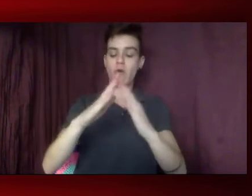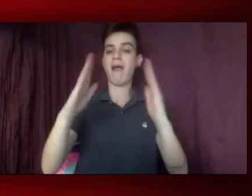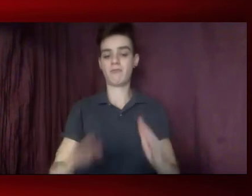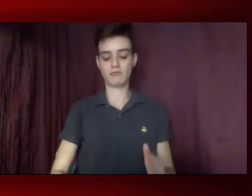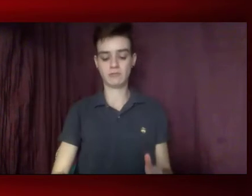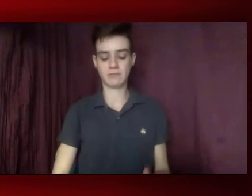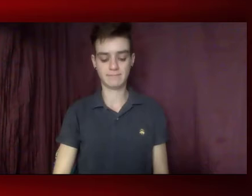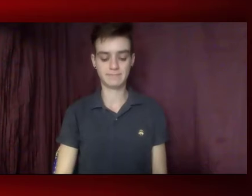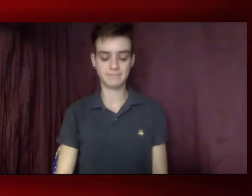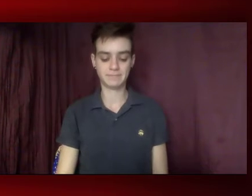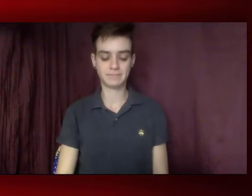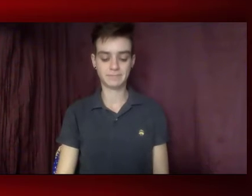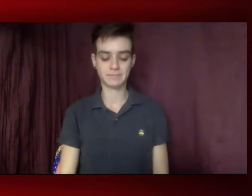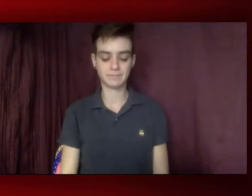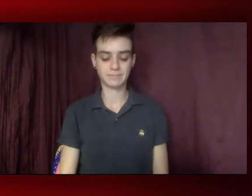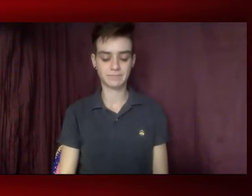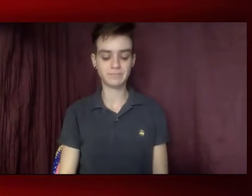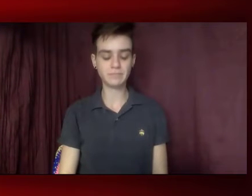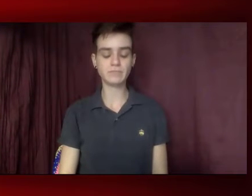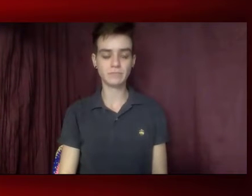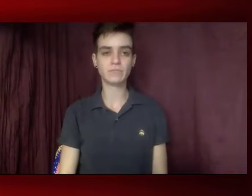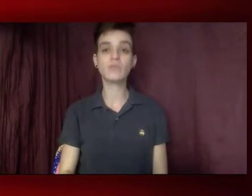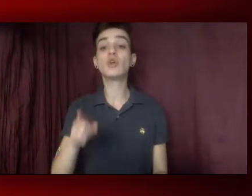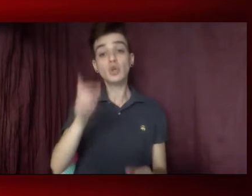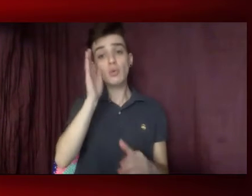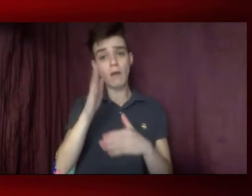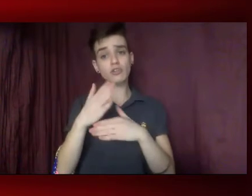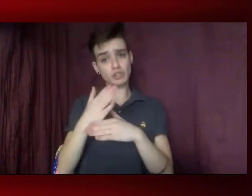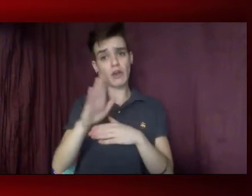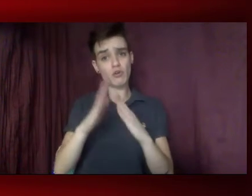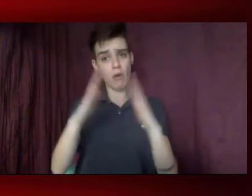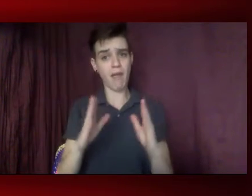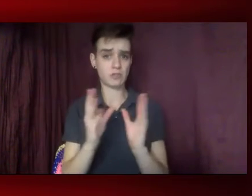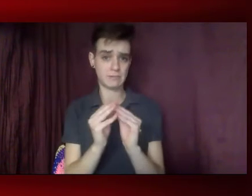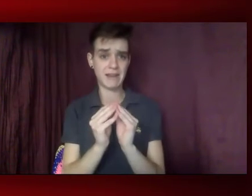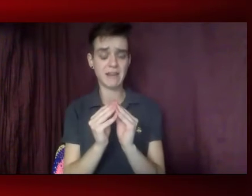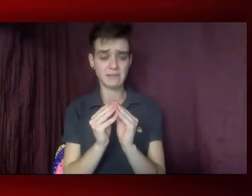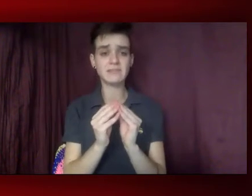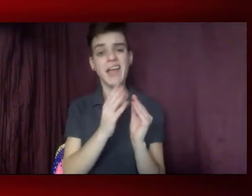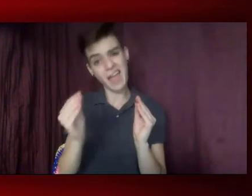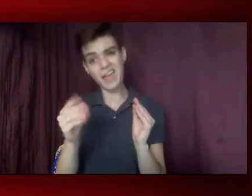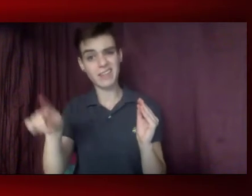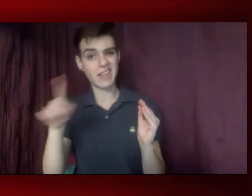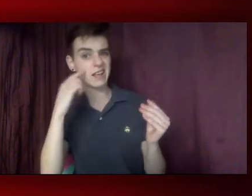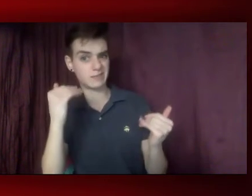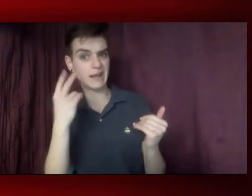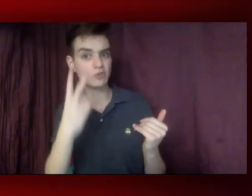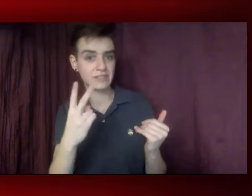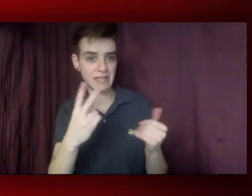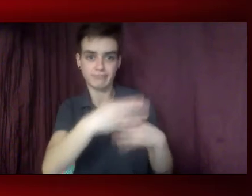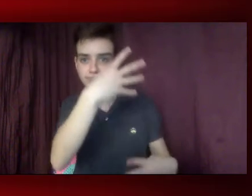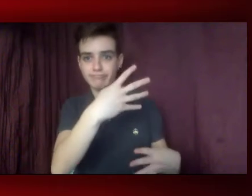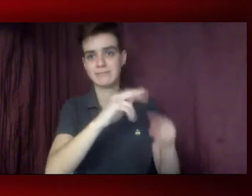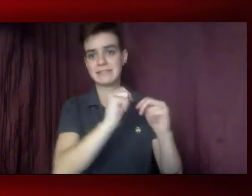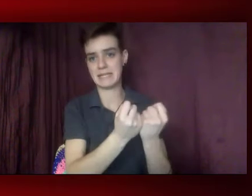will share the same house meetings, and the offices are expecting to see everyone on your team. You will see emails for